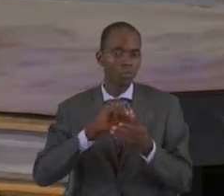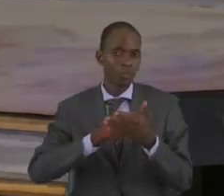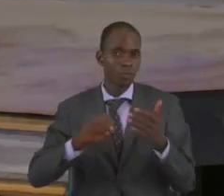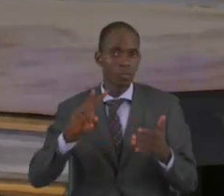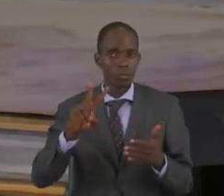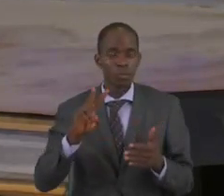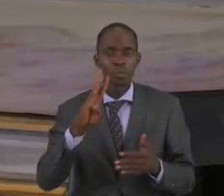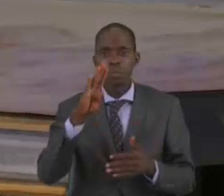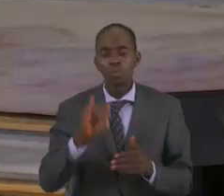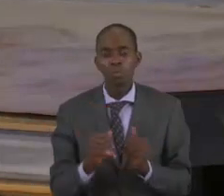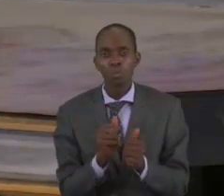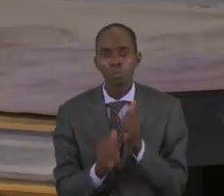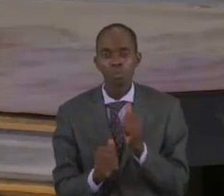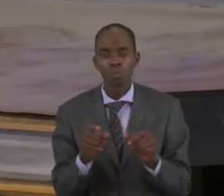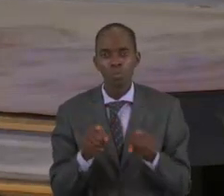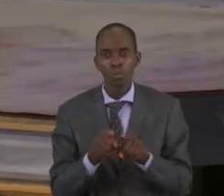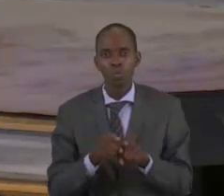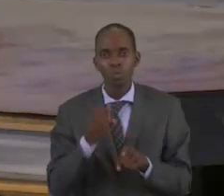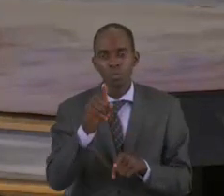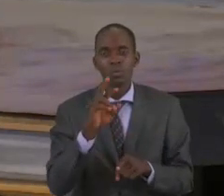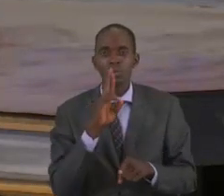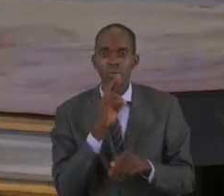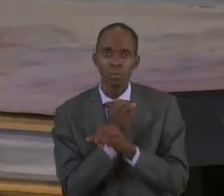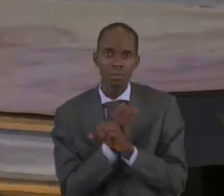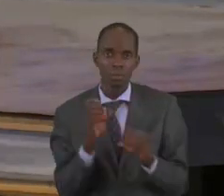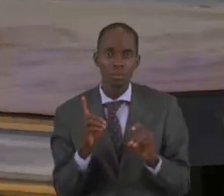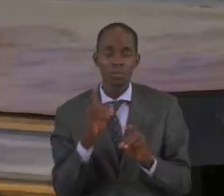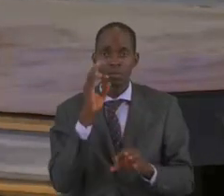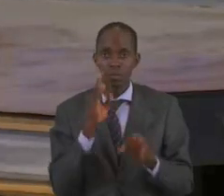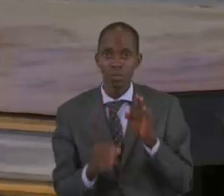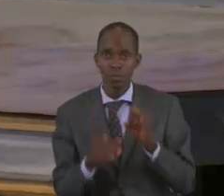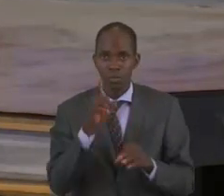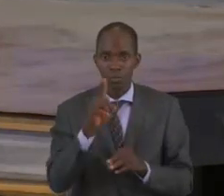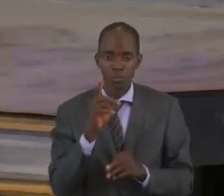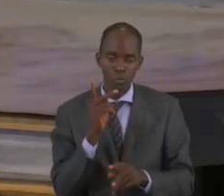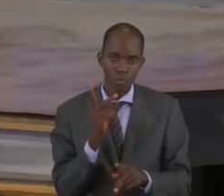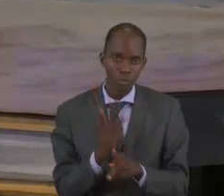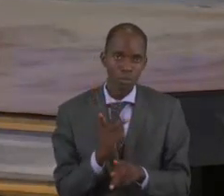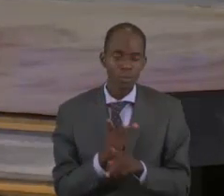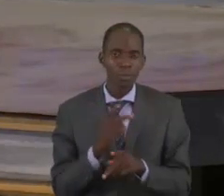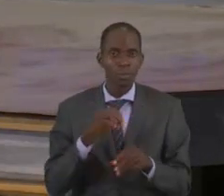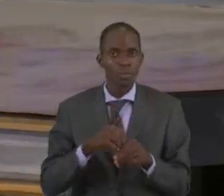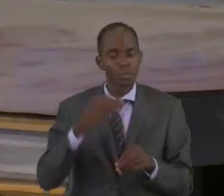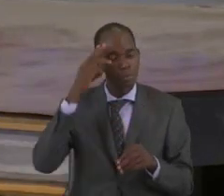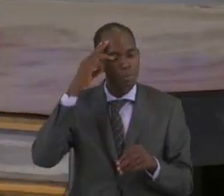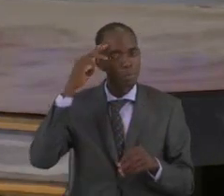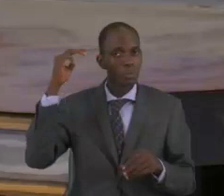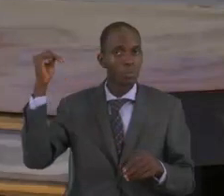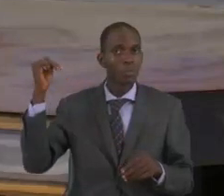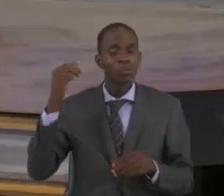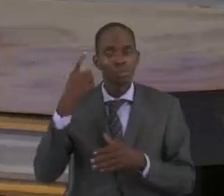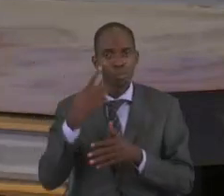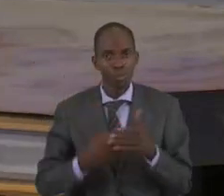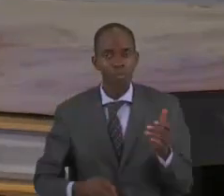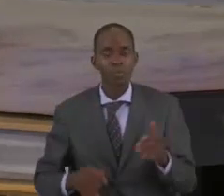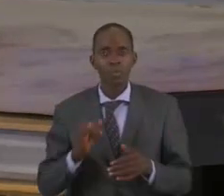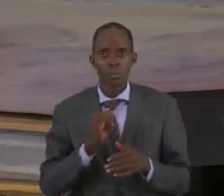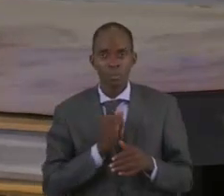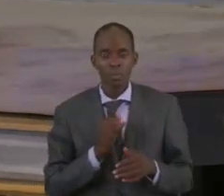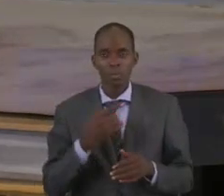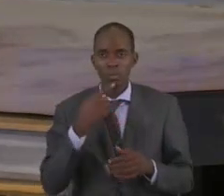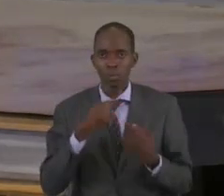which also ye are saved, if ye keep in memory what I preached unto